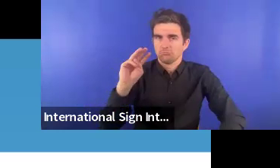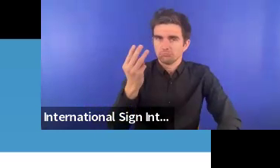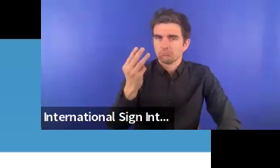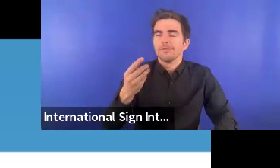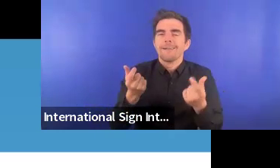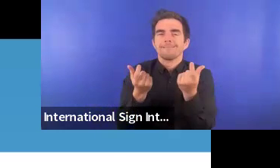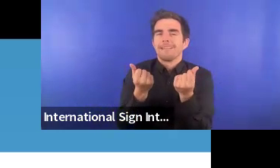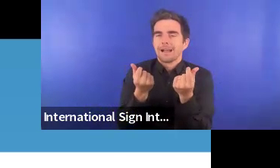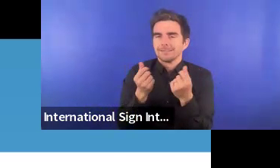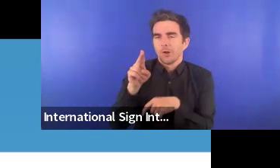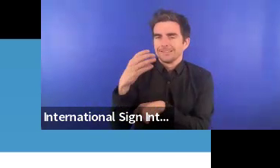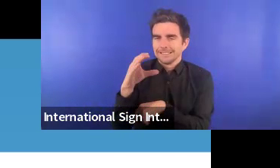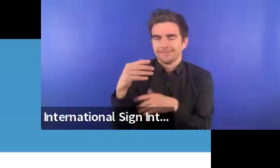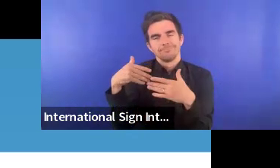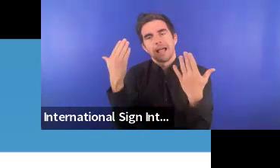Day then.